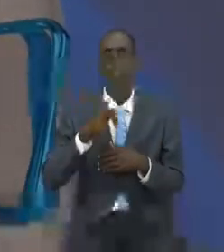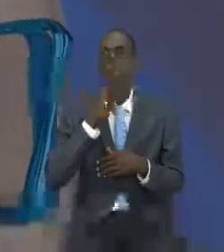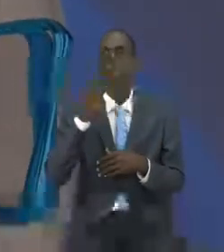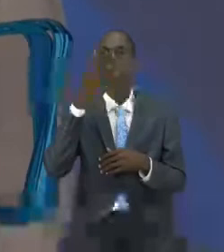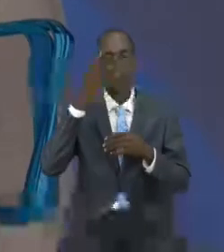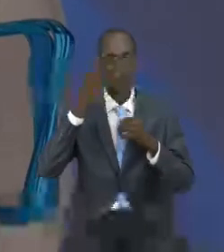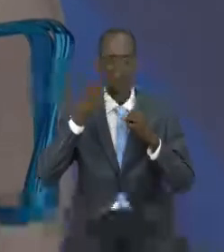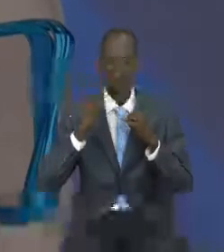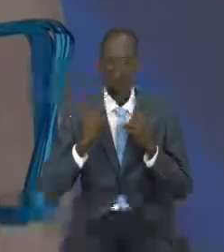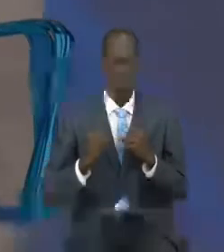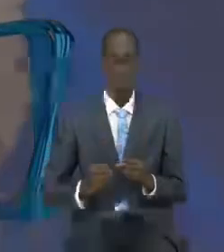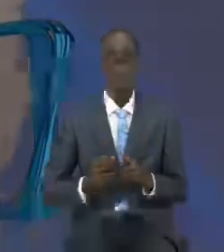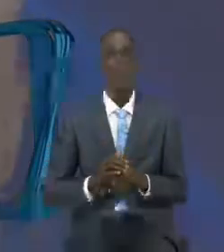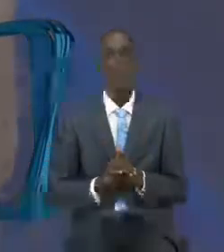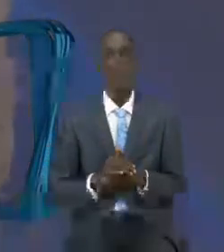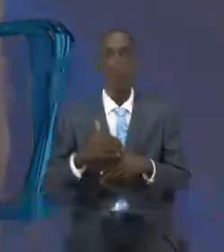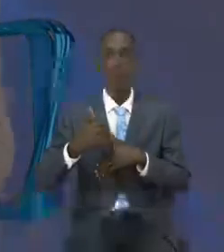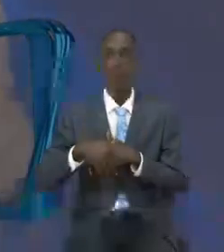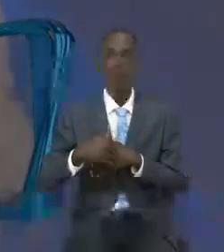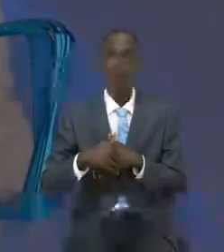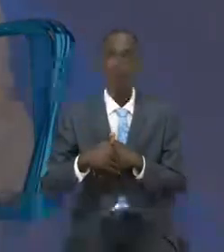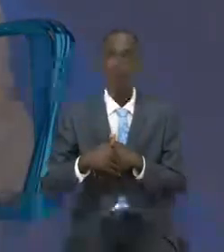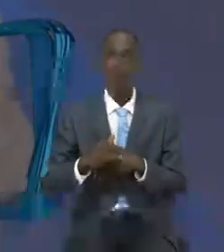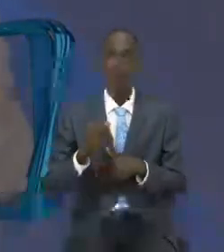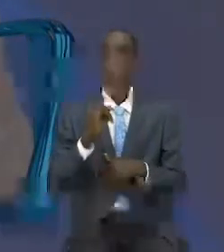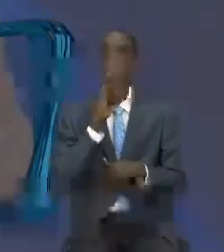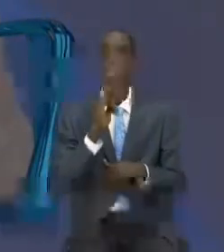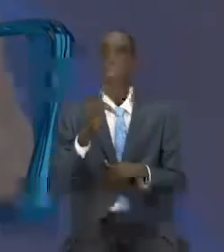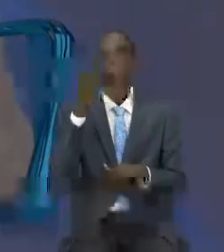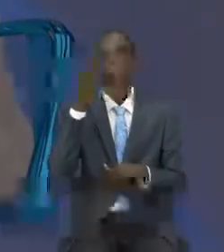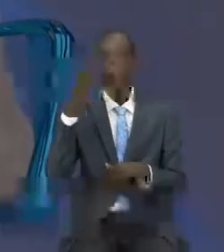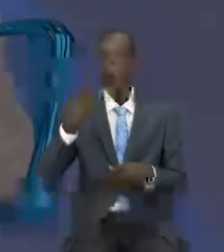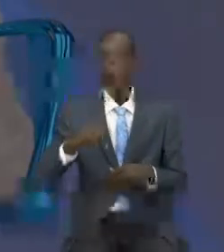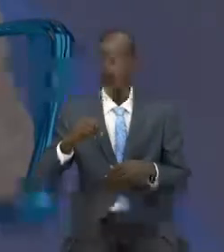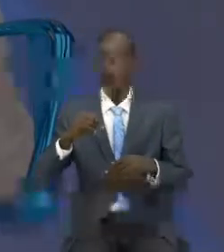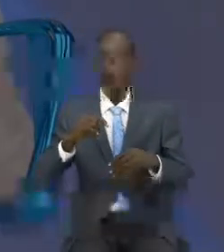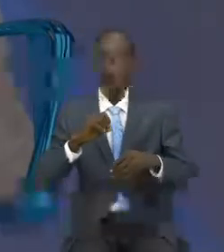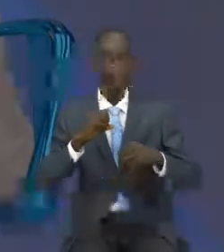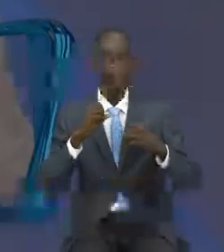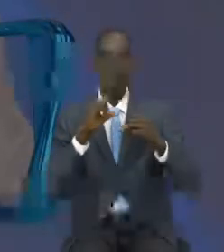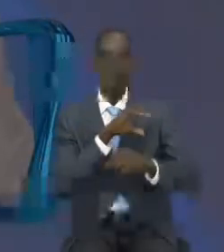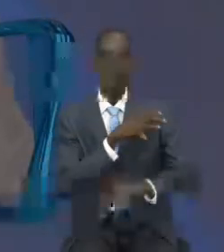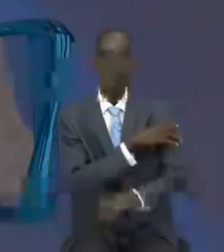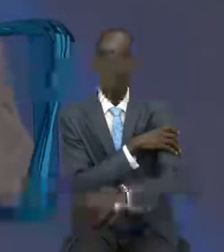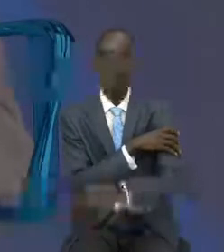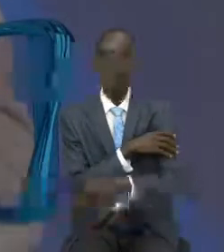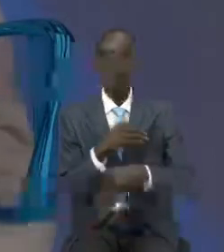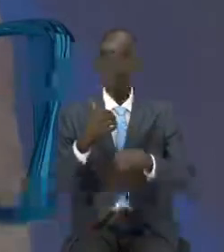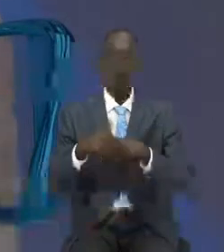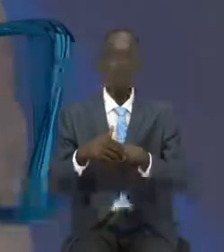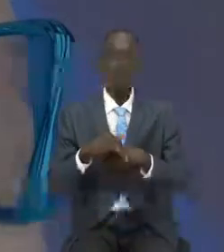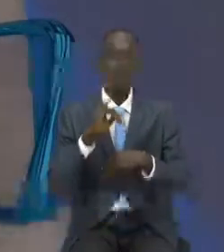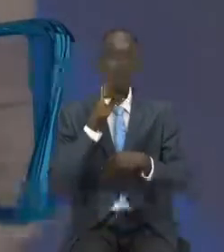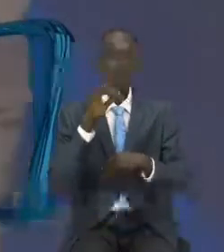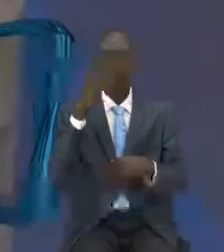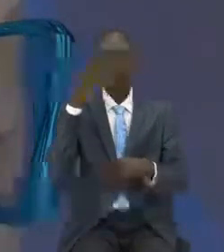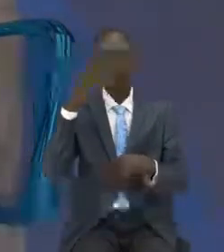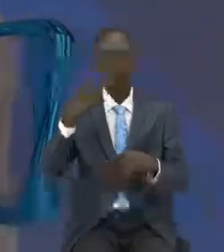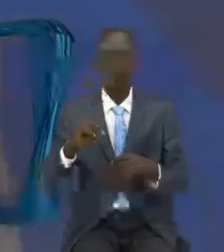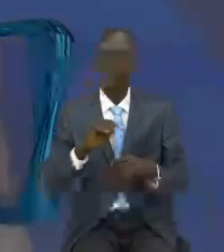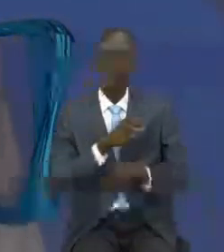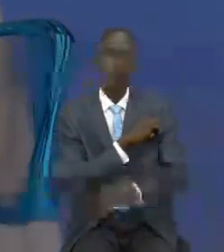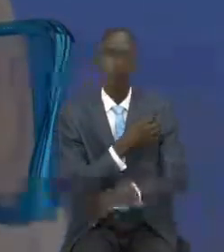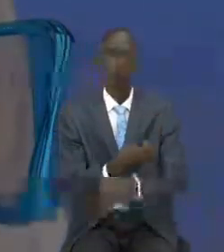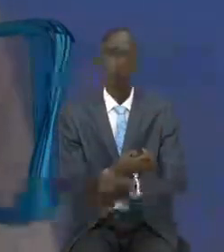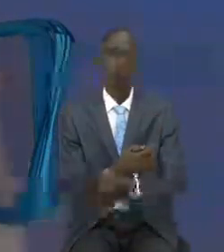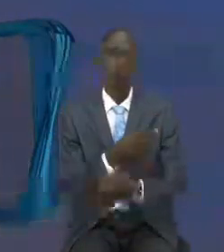strength. Bread is for the energy. Bread is for the power. Now, when he